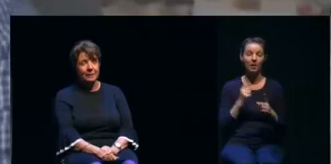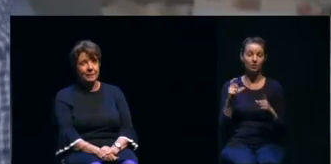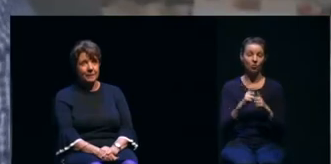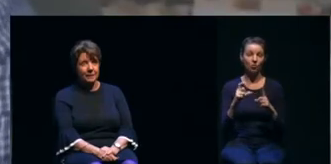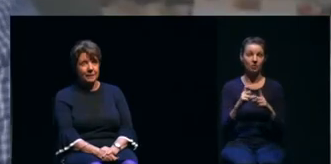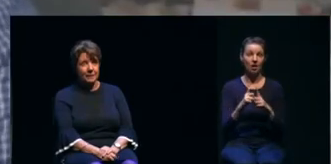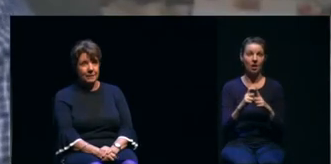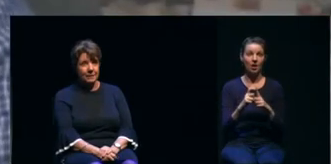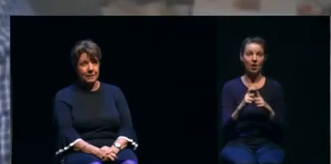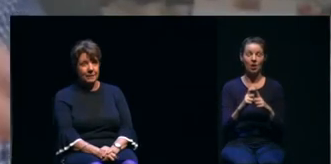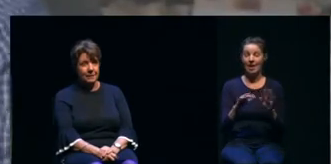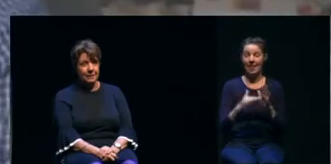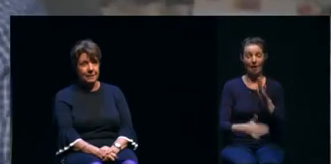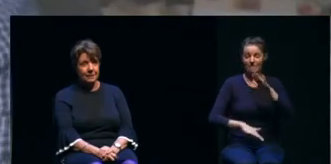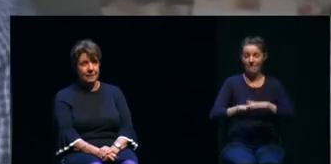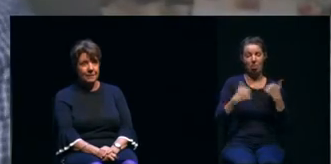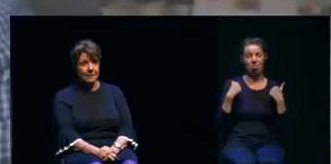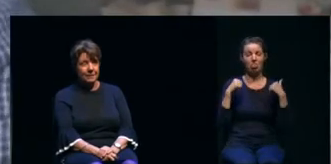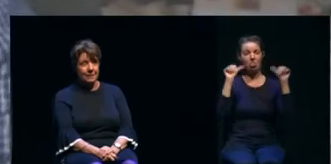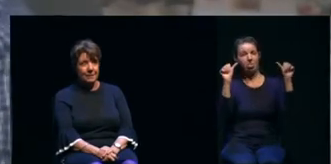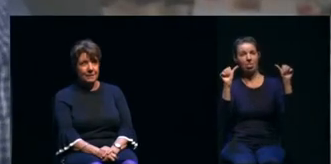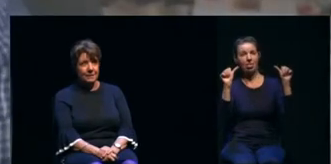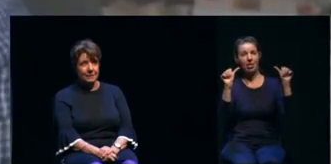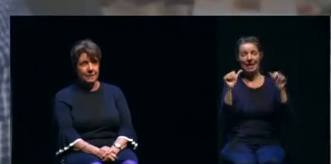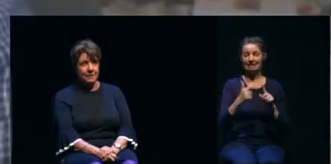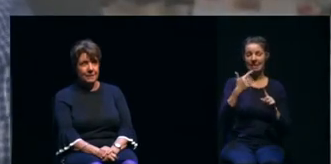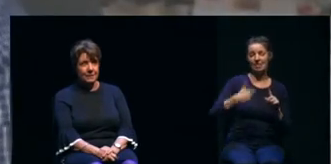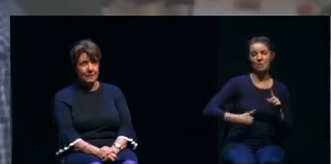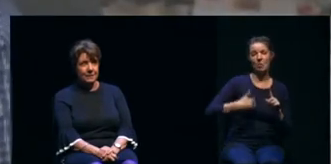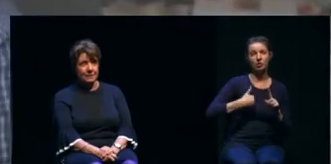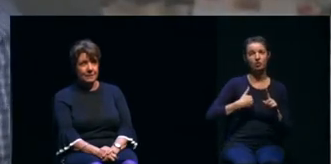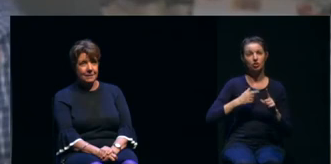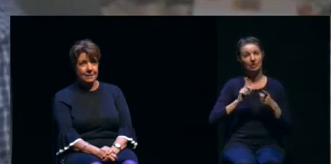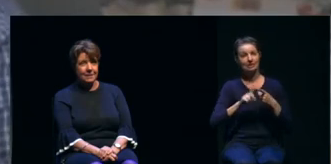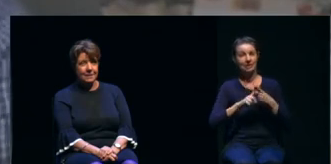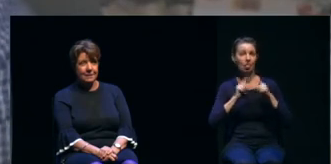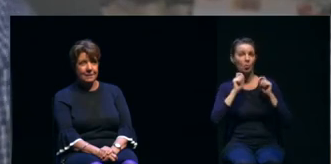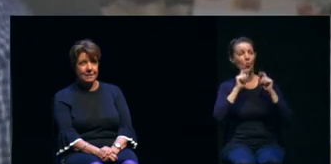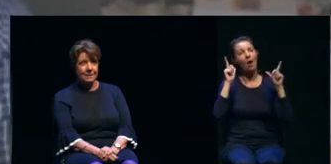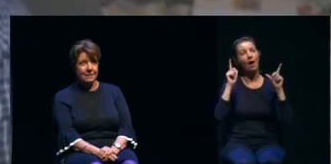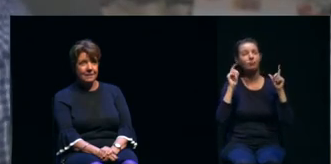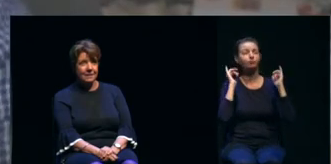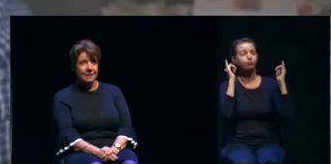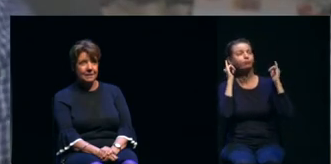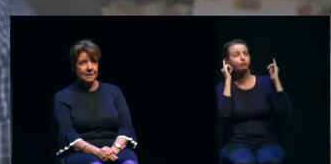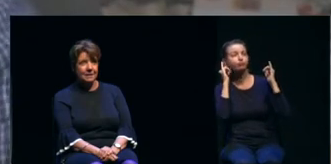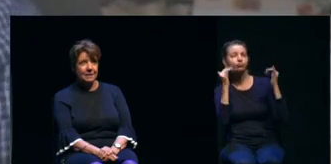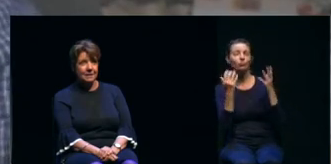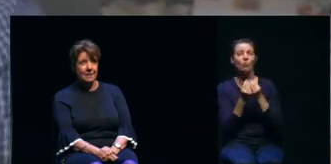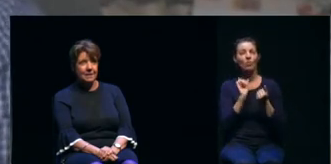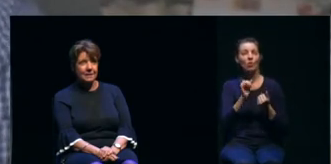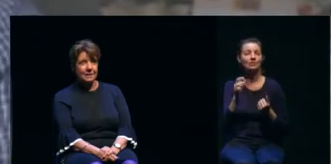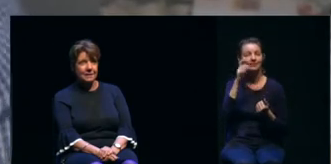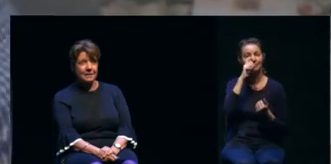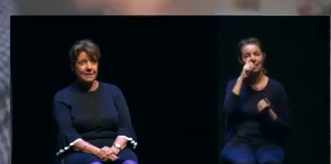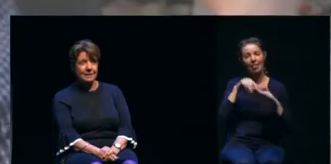She's so well cured now that it's like 7 in the morning here. She's still up. She's still partying with her sister in the garden. So